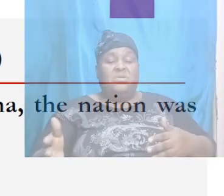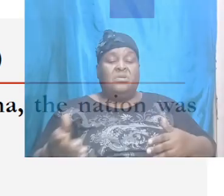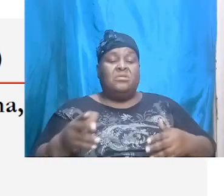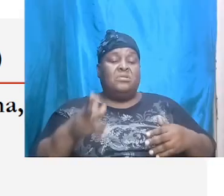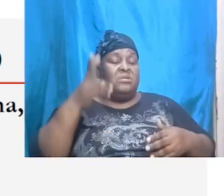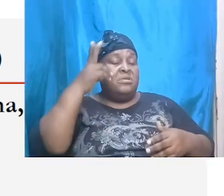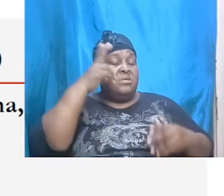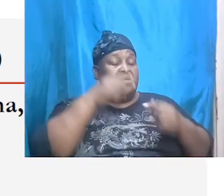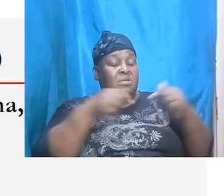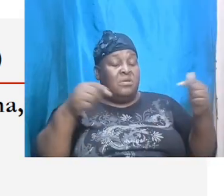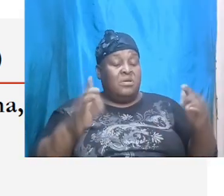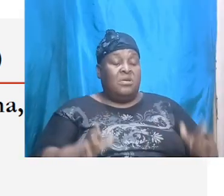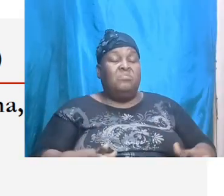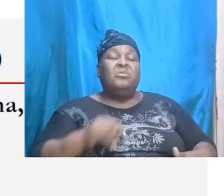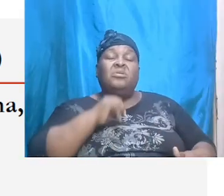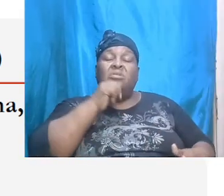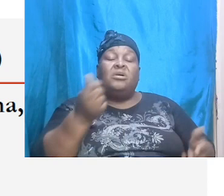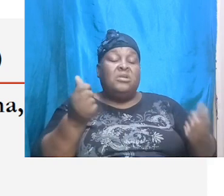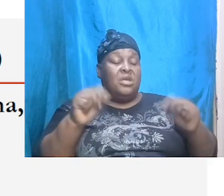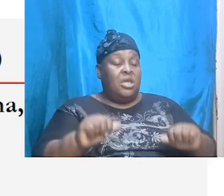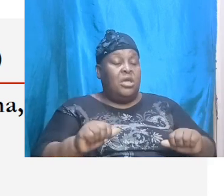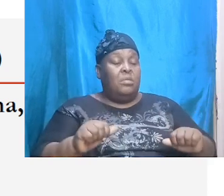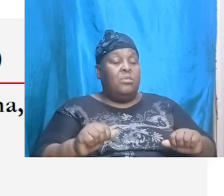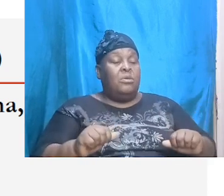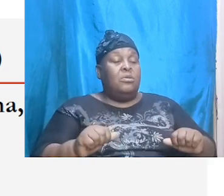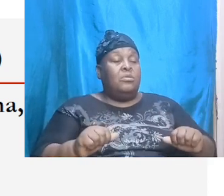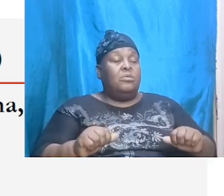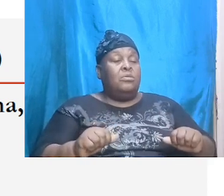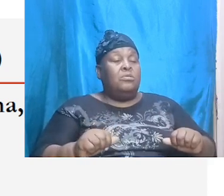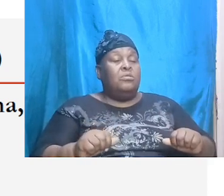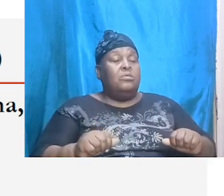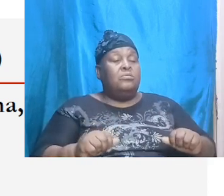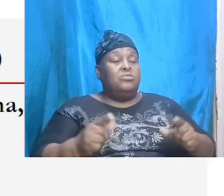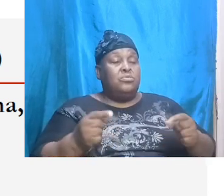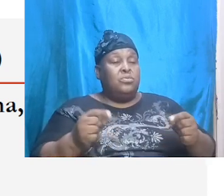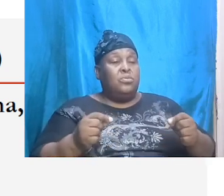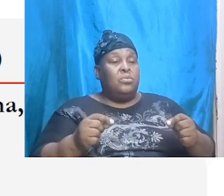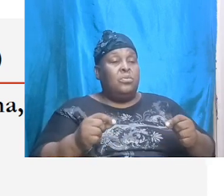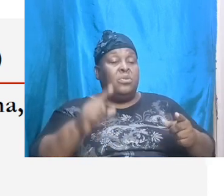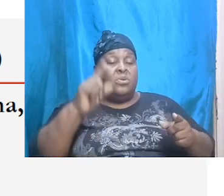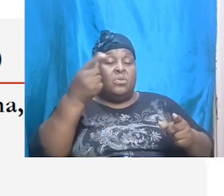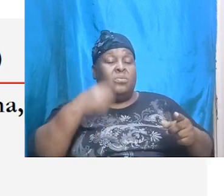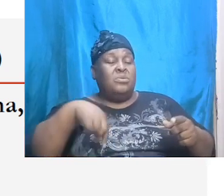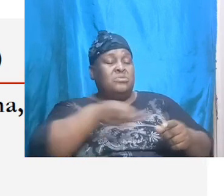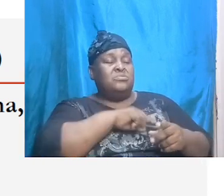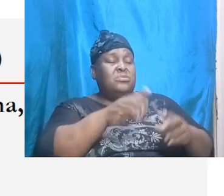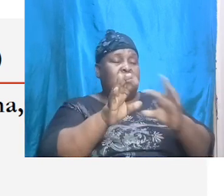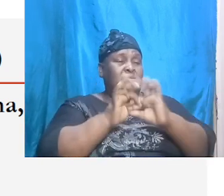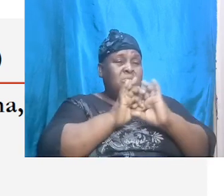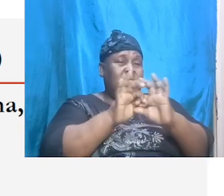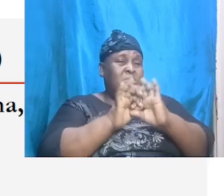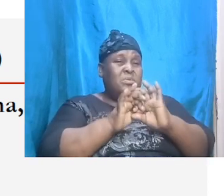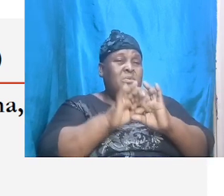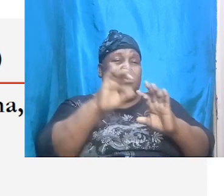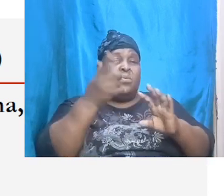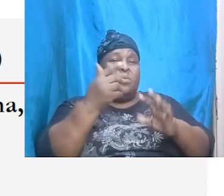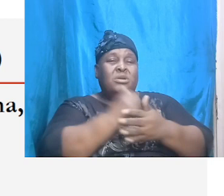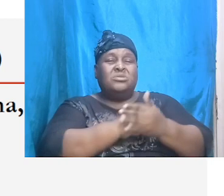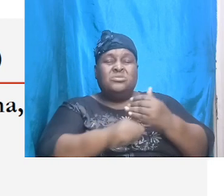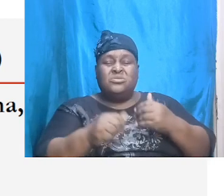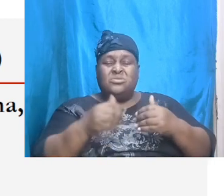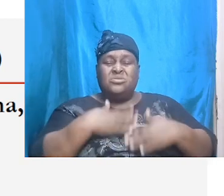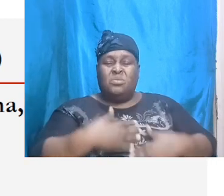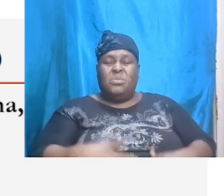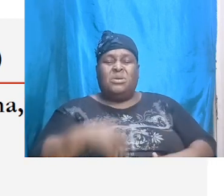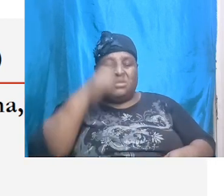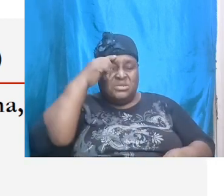able to accomplish once we are united. You see, once somebody decided they're going contrary to the